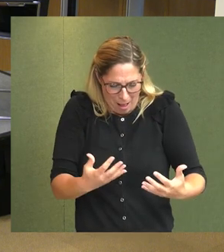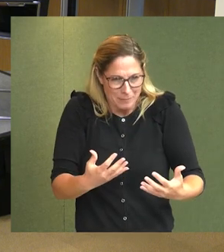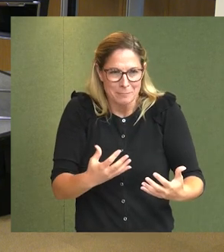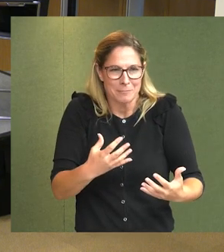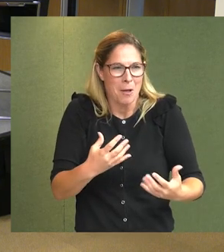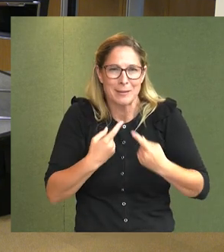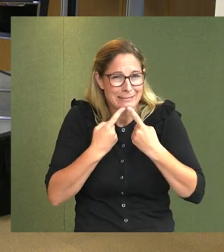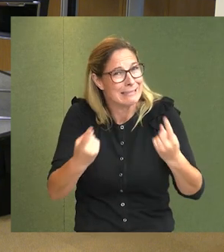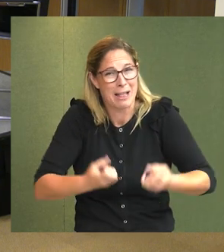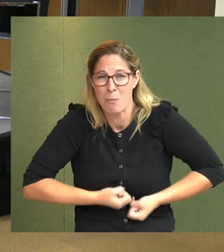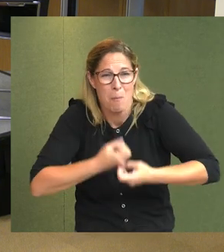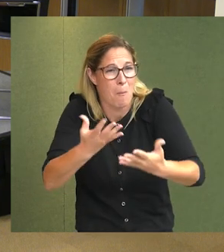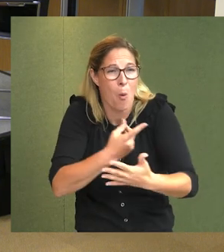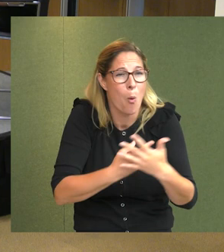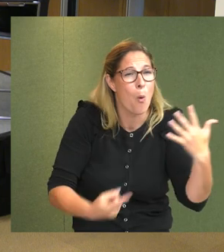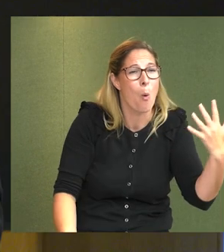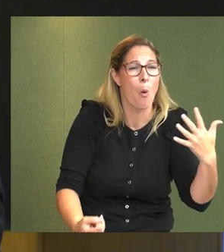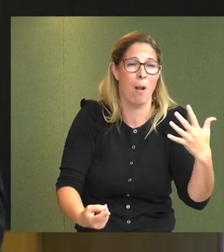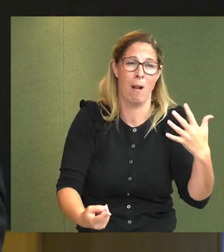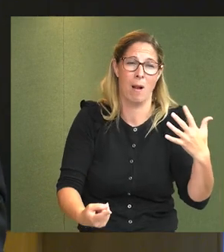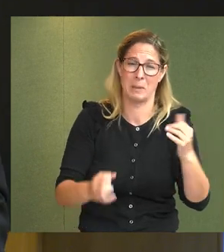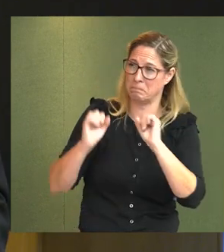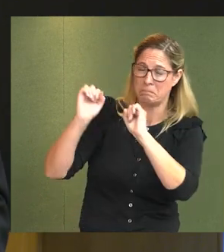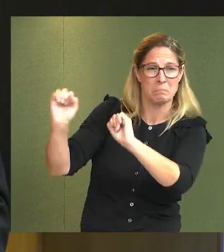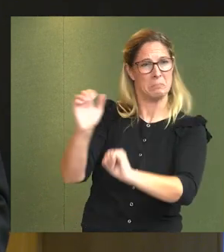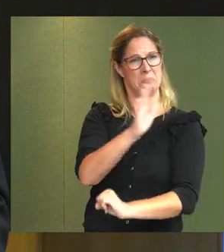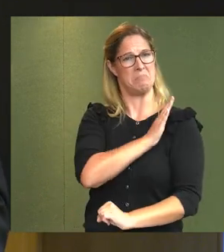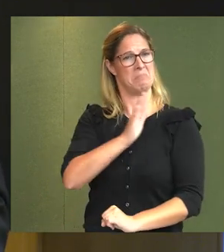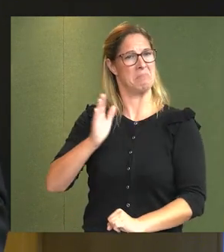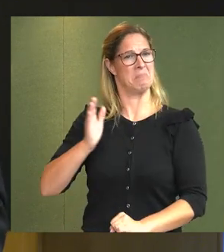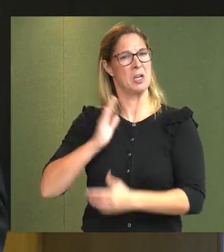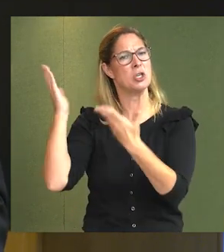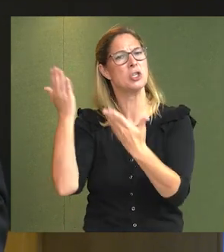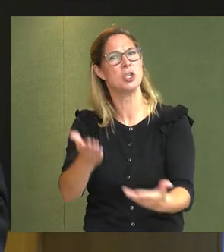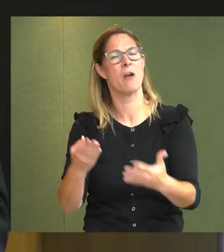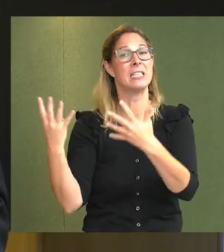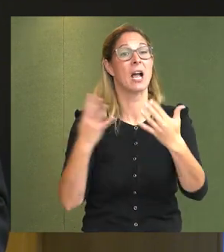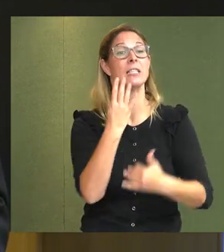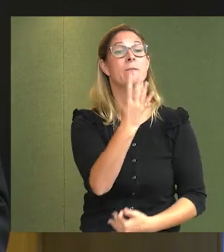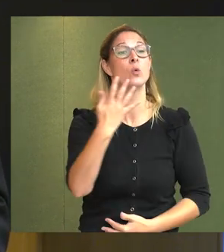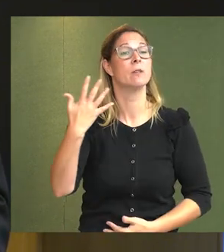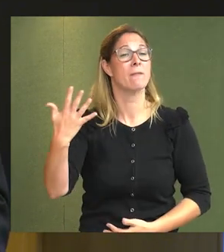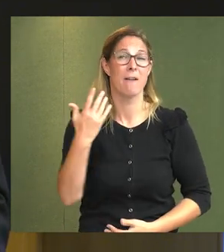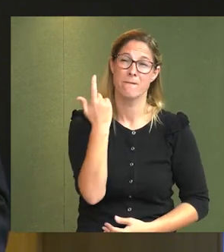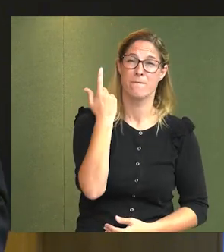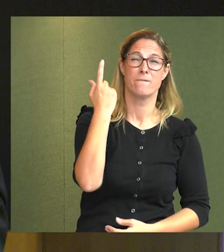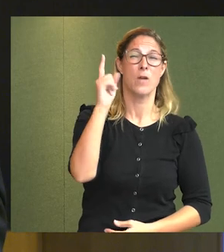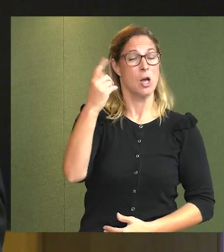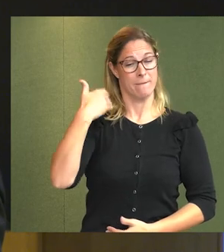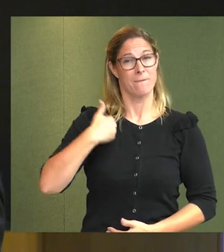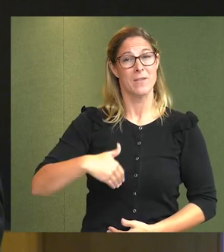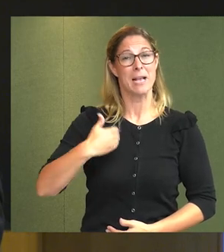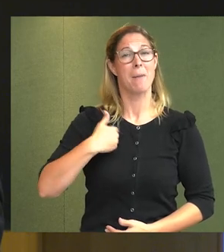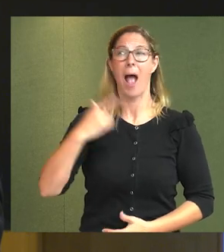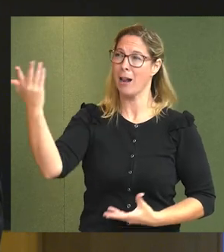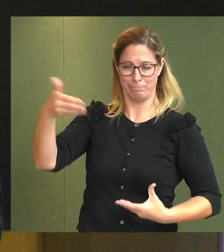Auxiliary Territorial Service in 1945, becoming the first female member of the Royal Family to join